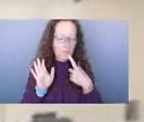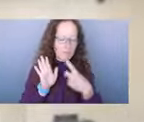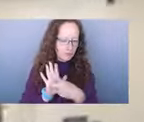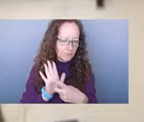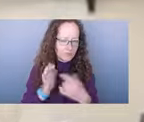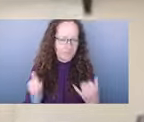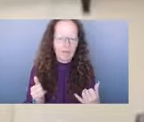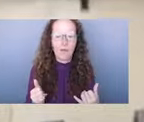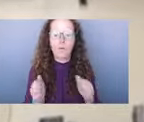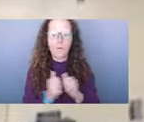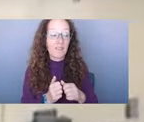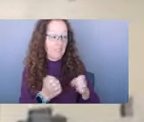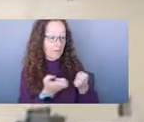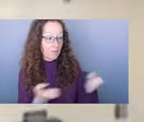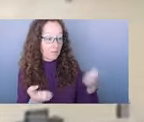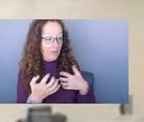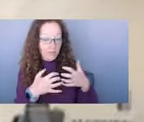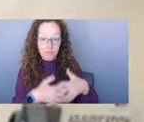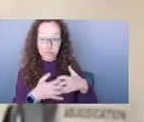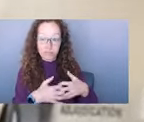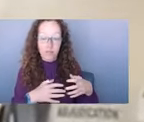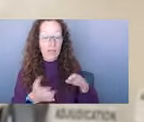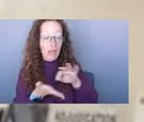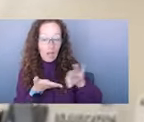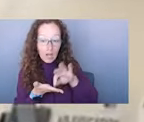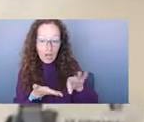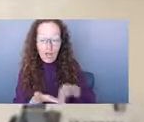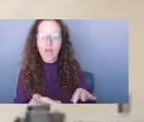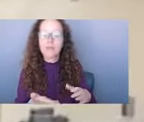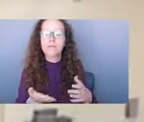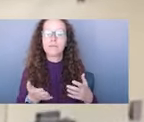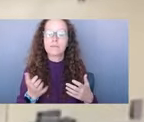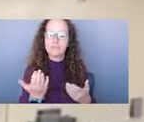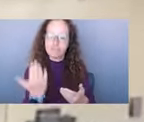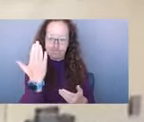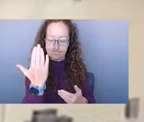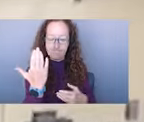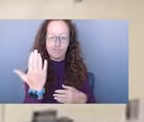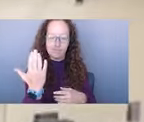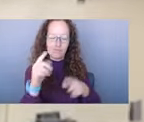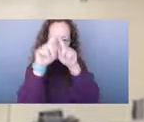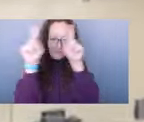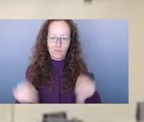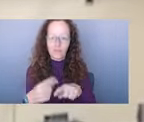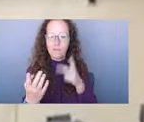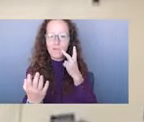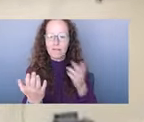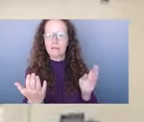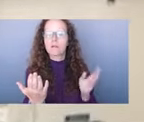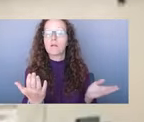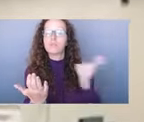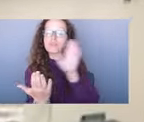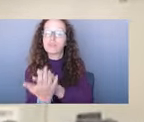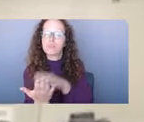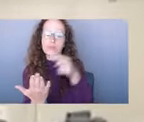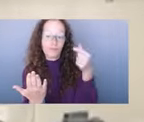tabulation equipment is it will provide a green overlay to show how the tabulator read the ballot. So if there's a